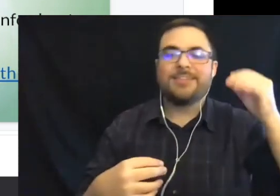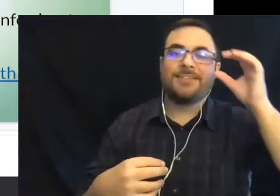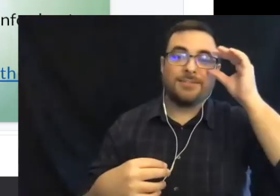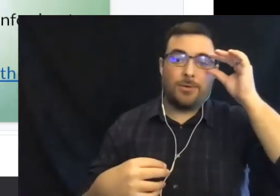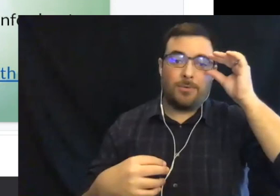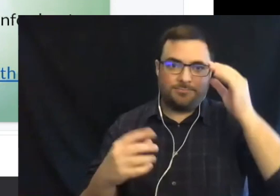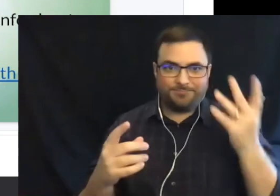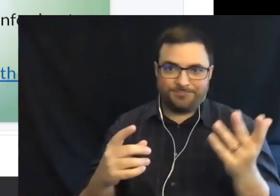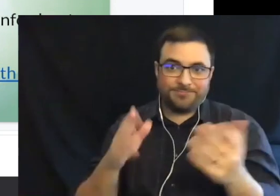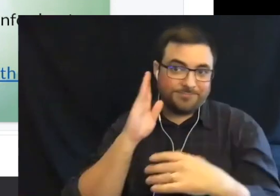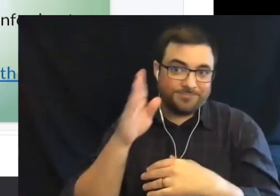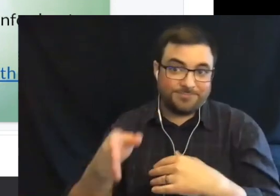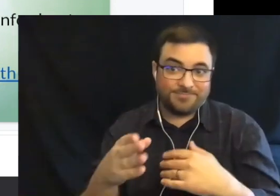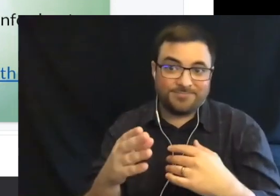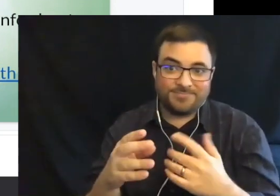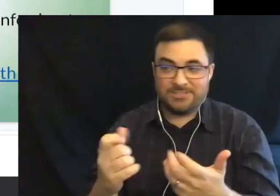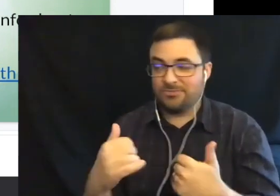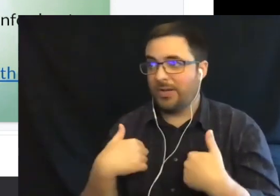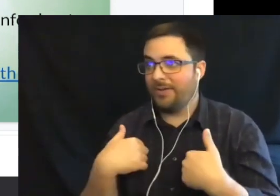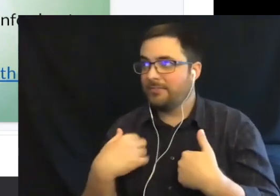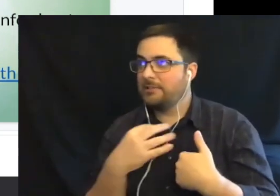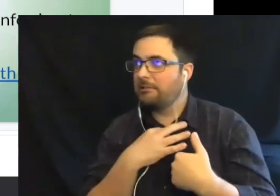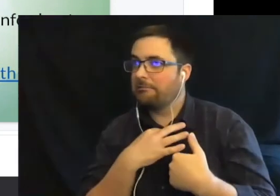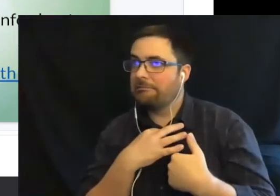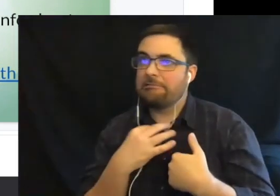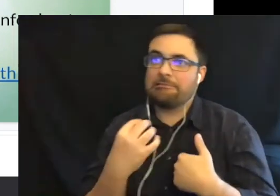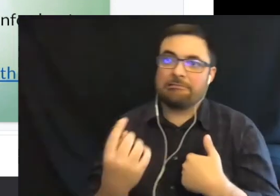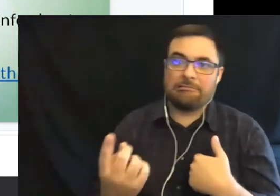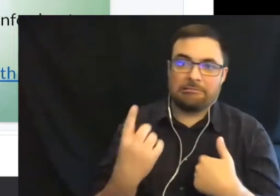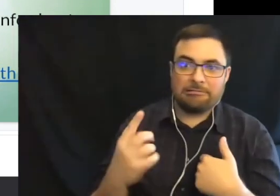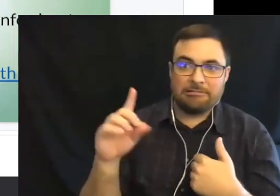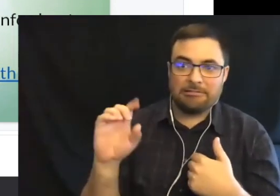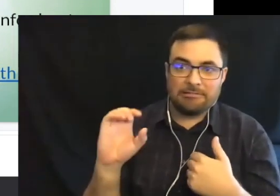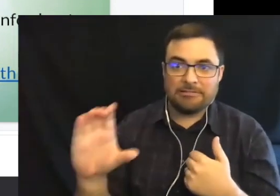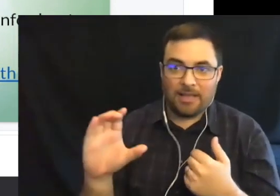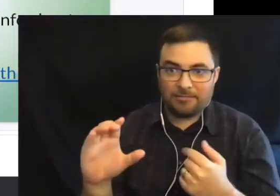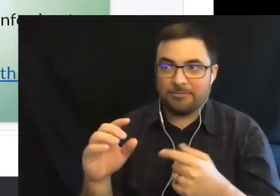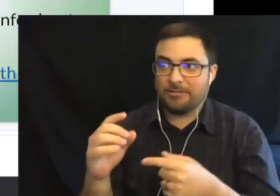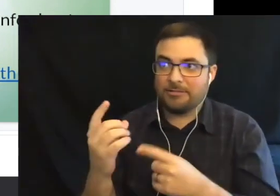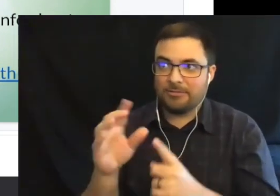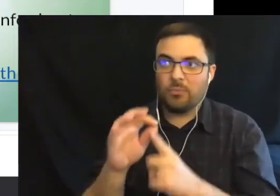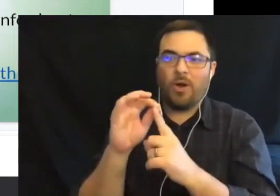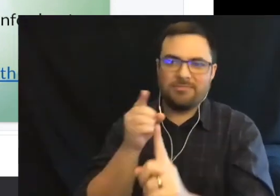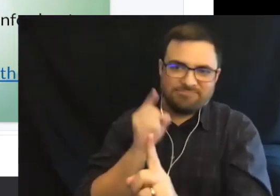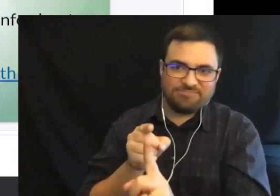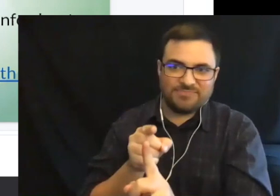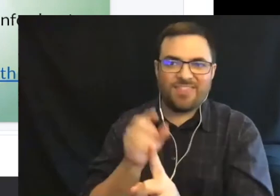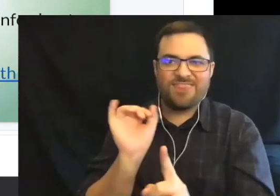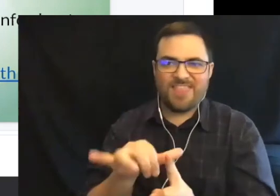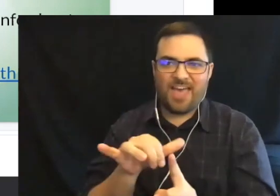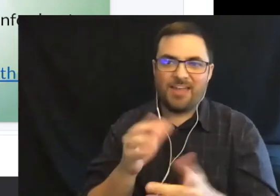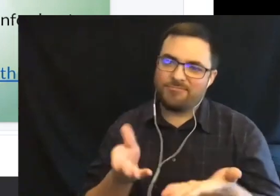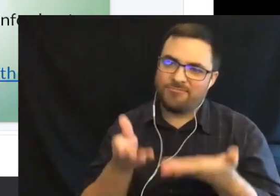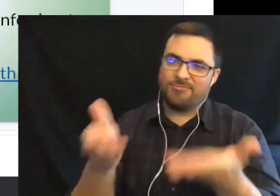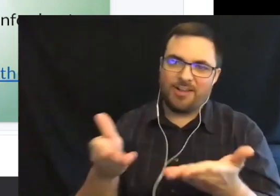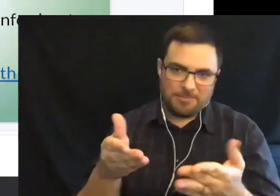you have only one document that you go to, that's the special ed